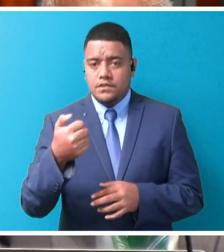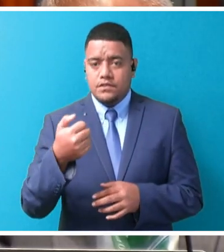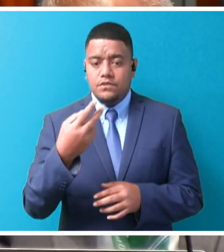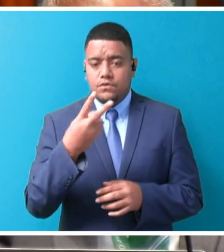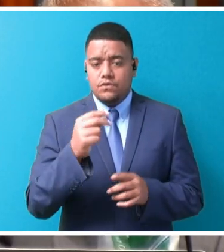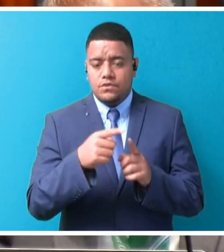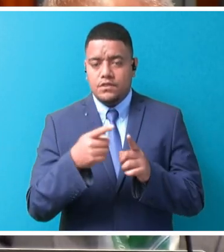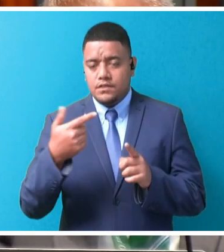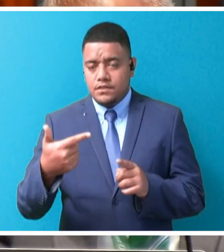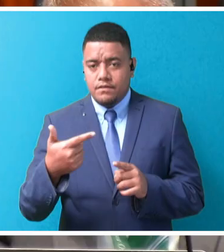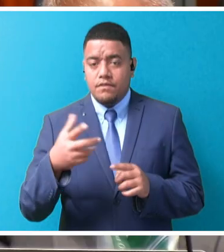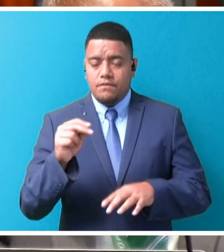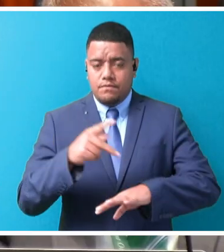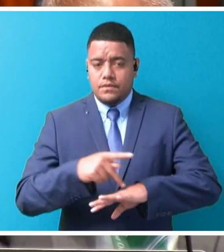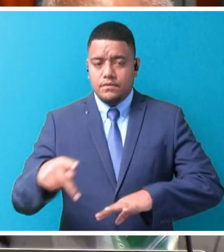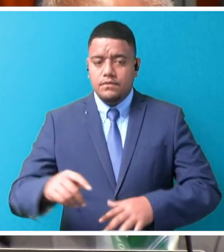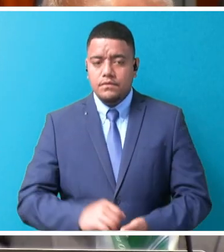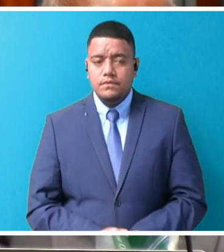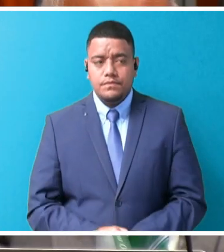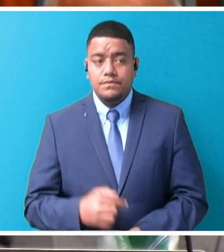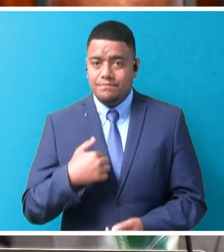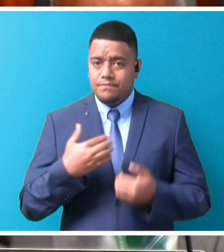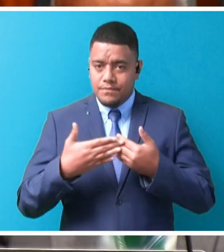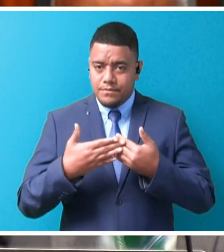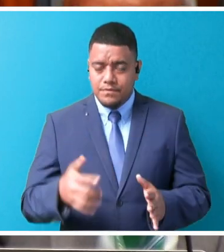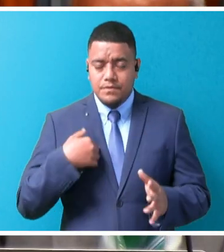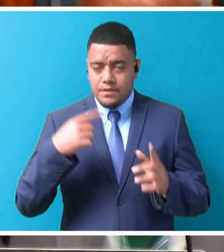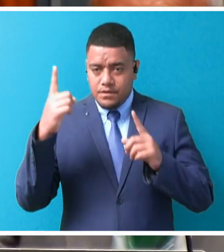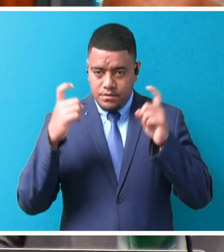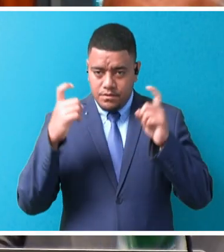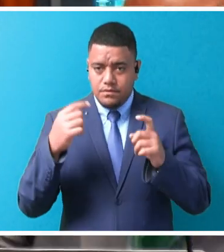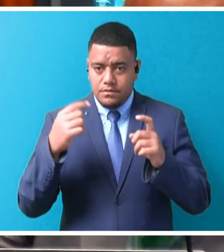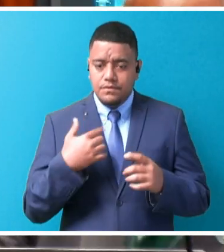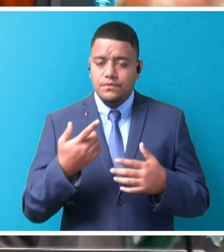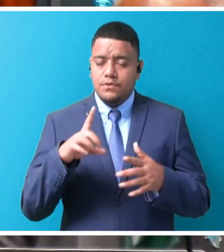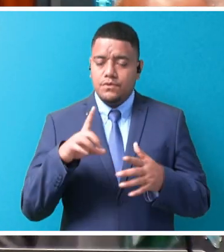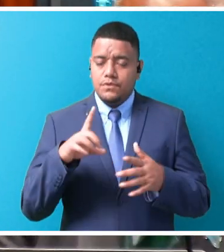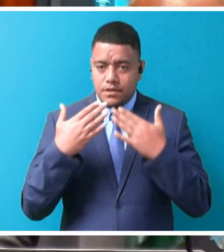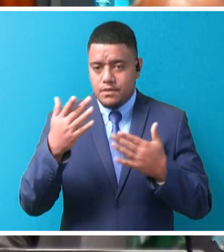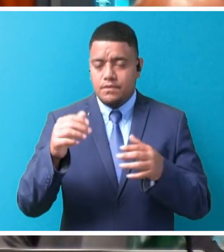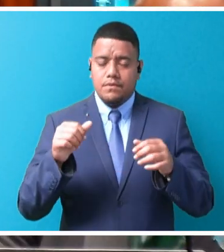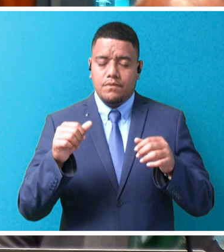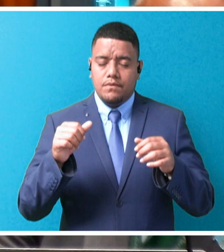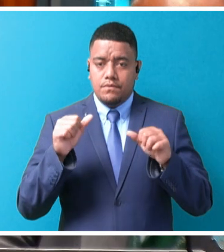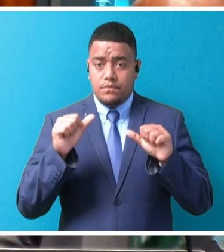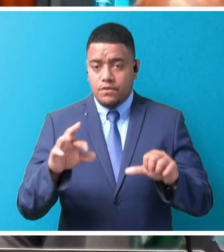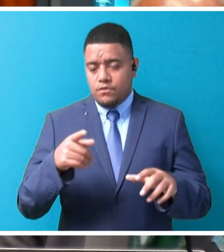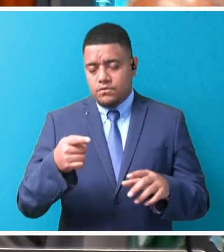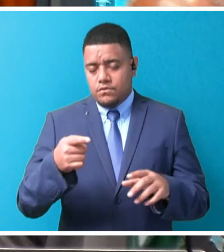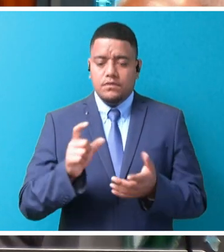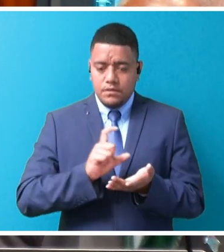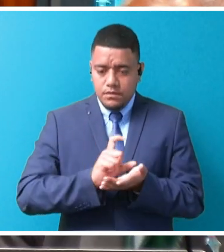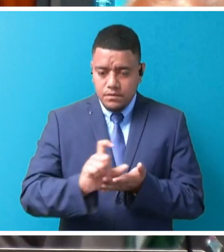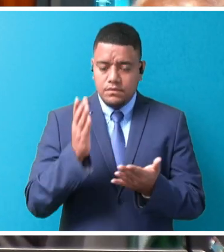2026-2027 session of Parliament. I begin by expressing gratitude for His Excellency's leadership and clear national